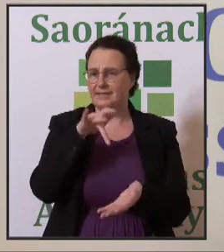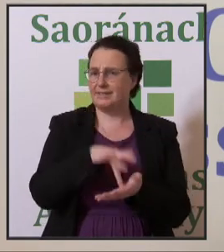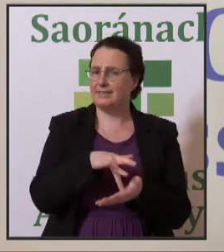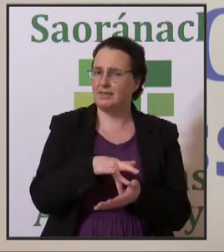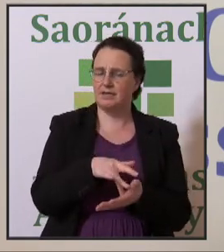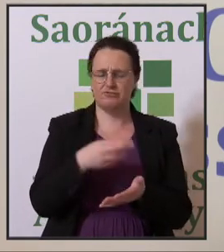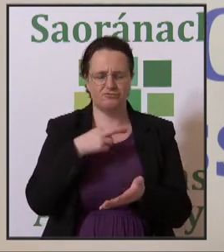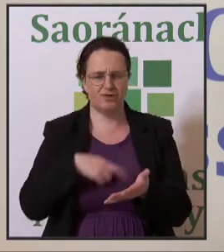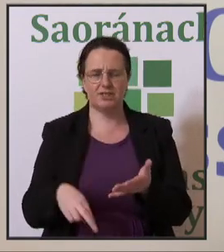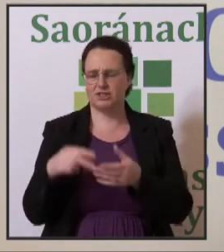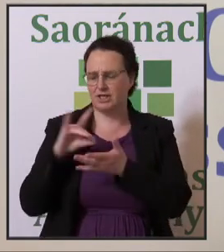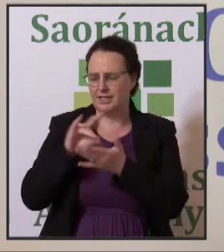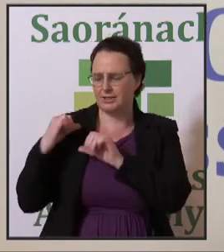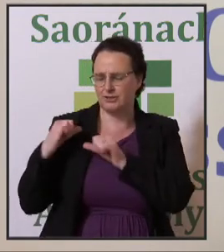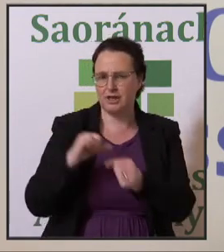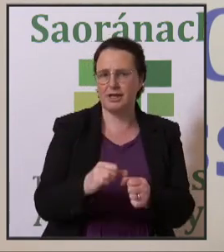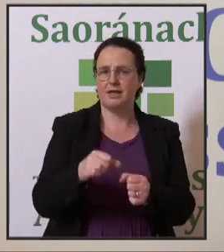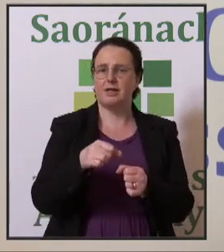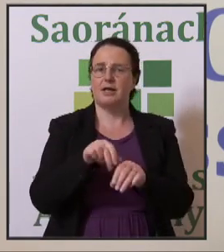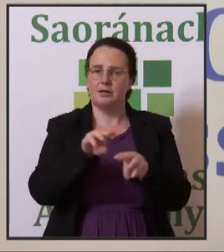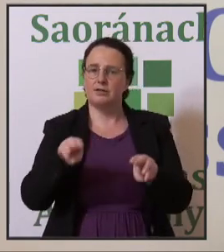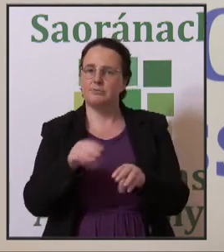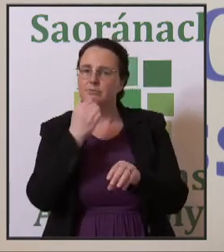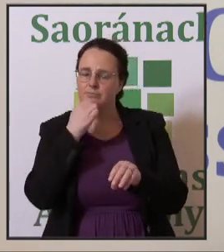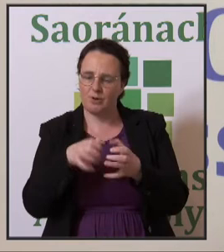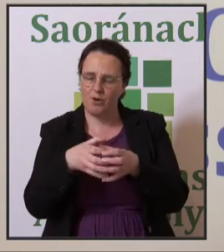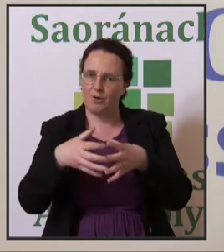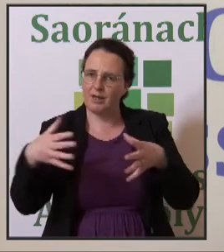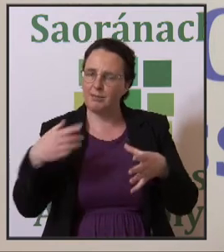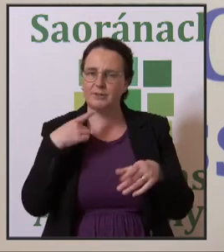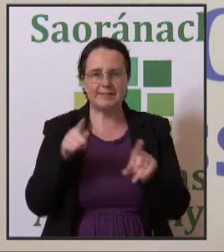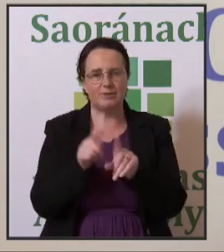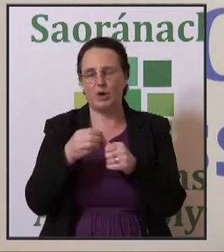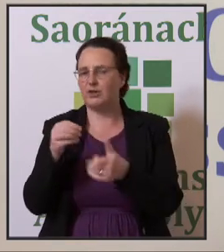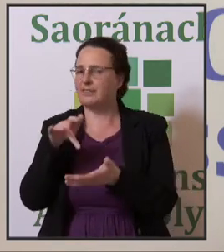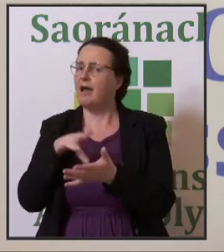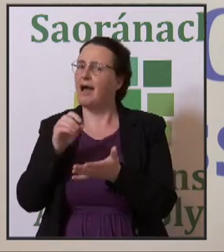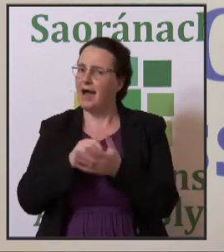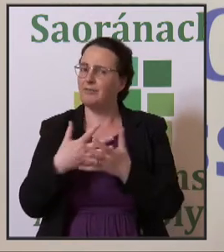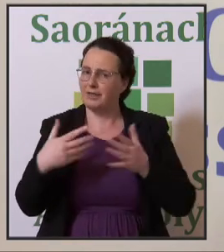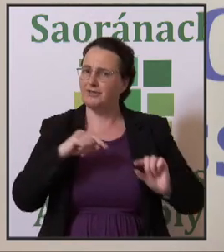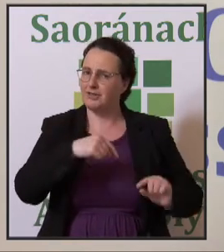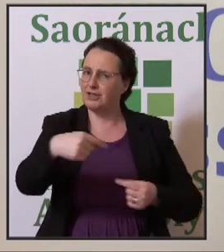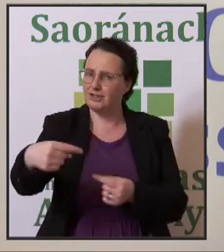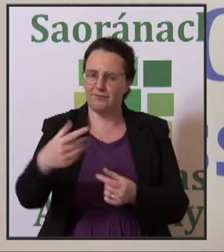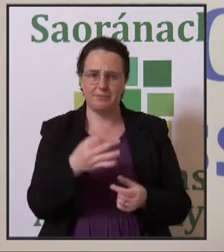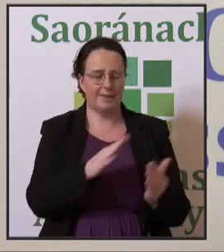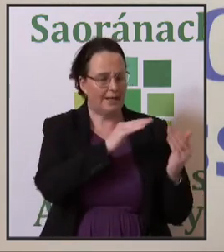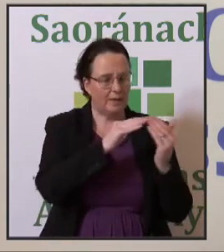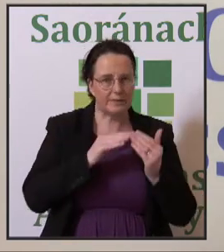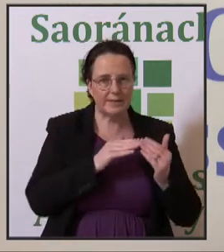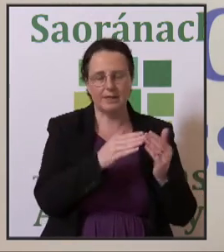heritage and diverse and growing population. But like all cities, Dublin faces major challenges ranging from housing